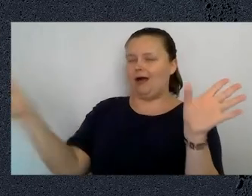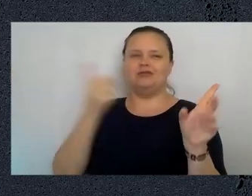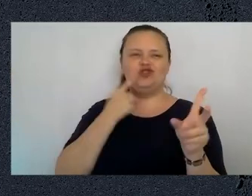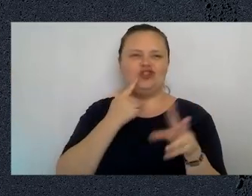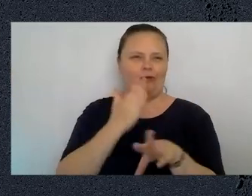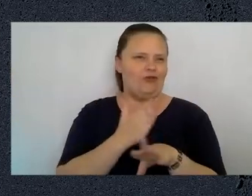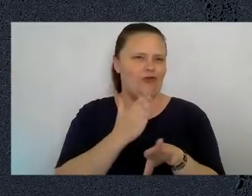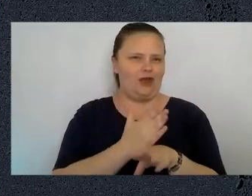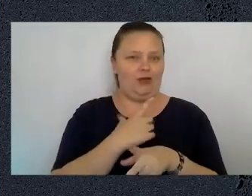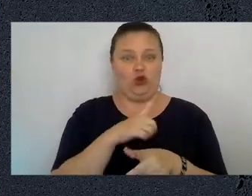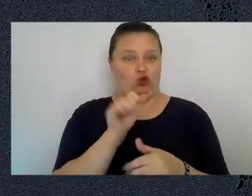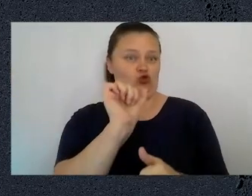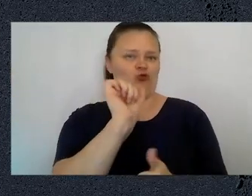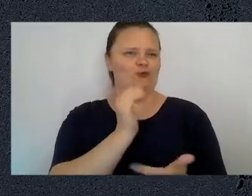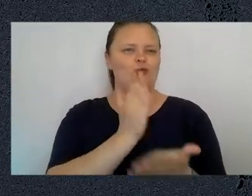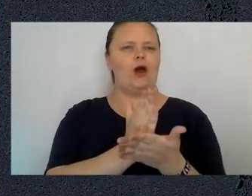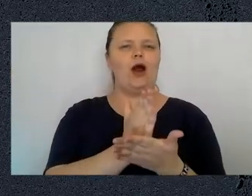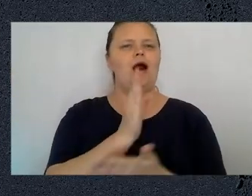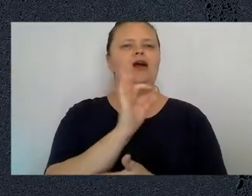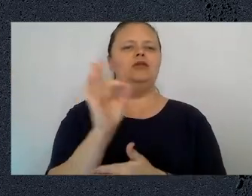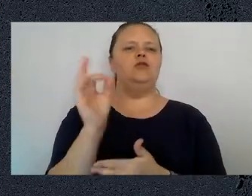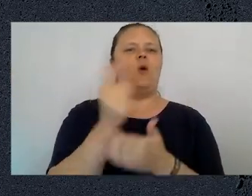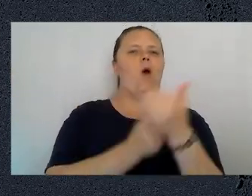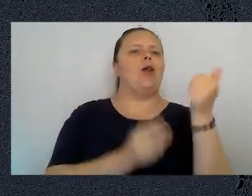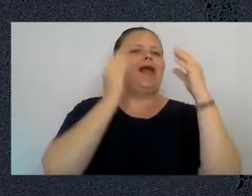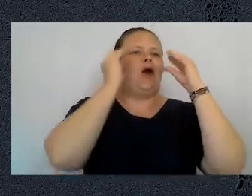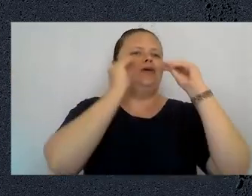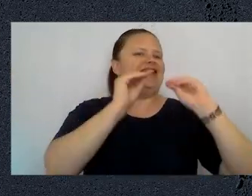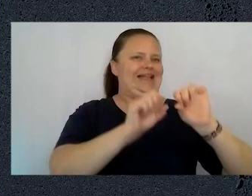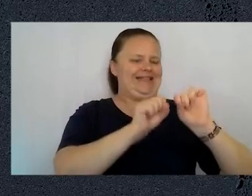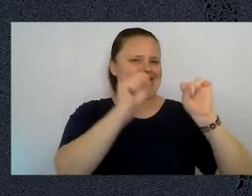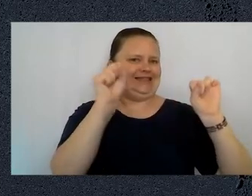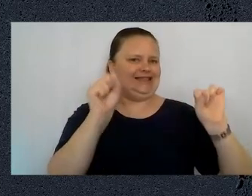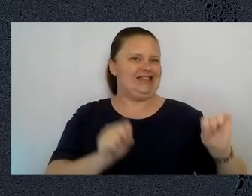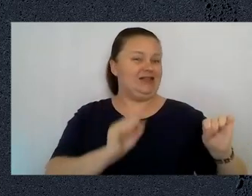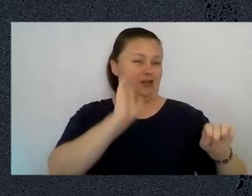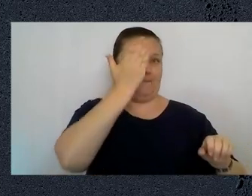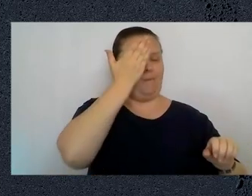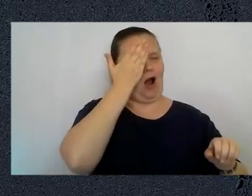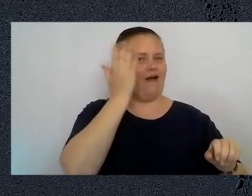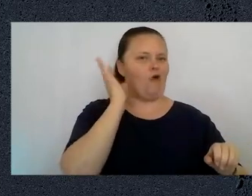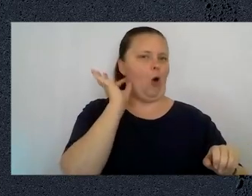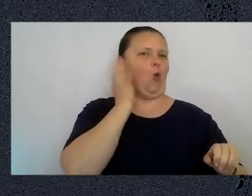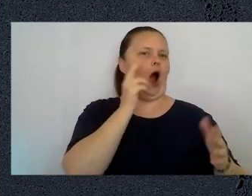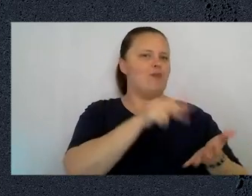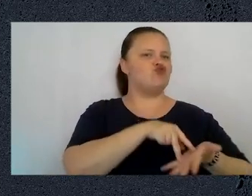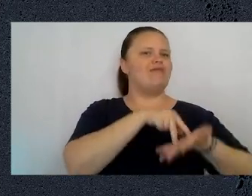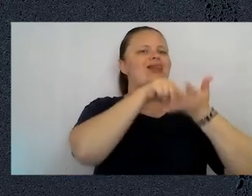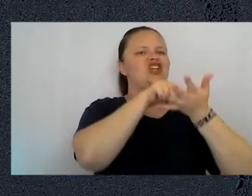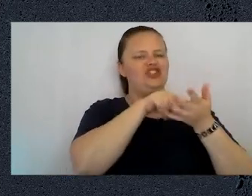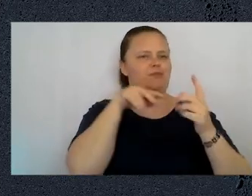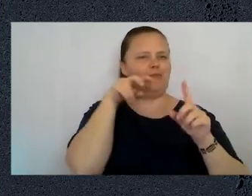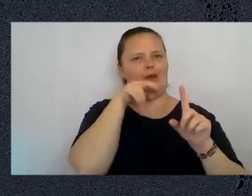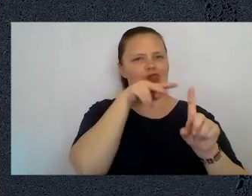sector, because you're right, it's not only that our education system's quite biased towards the white privileged pathway, which we